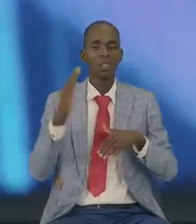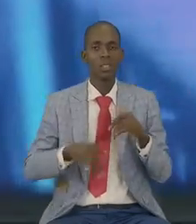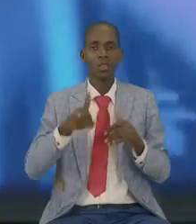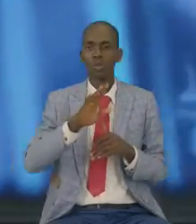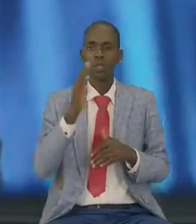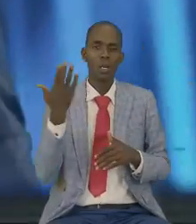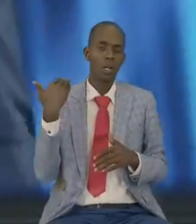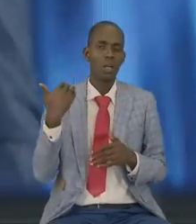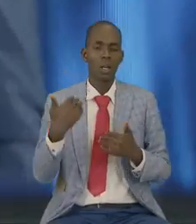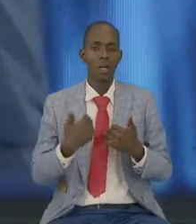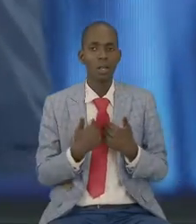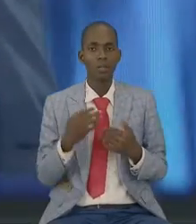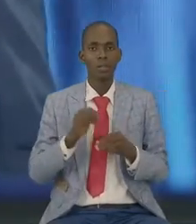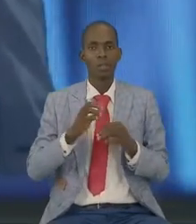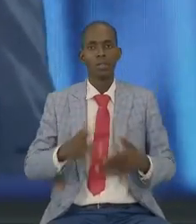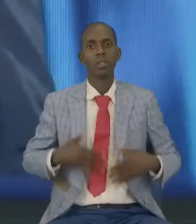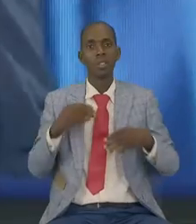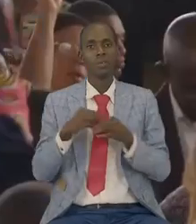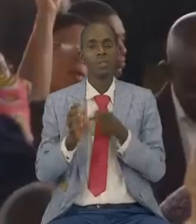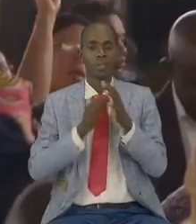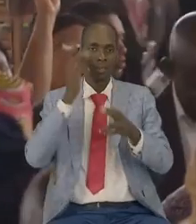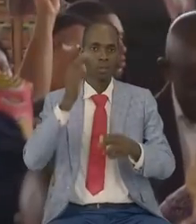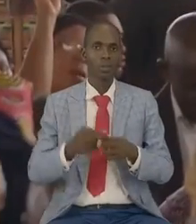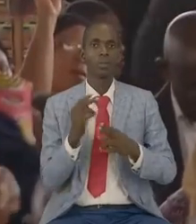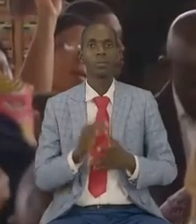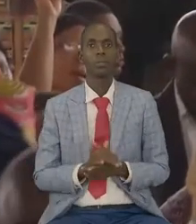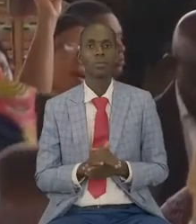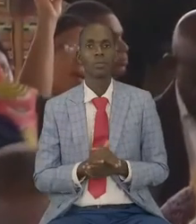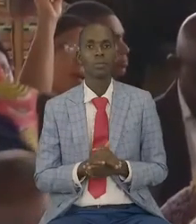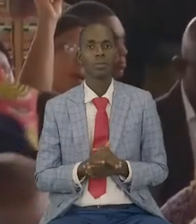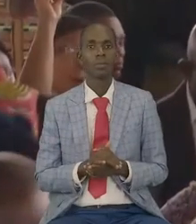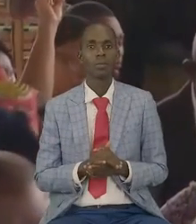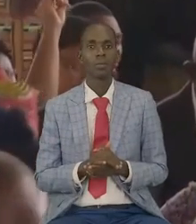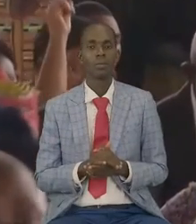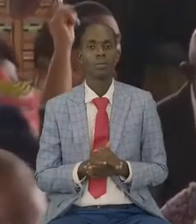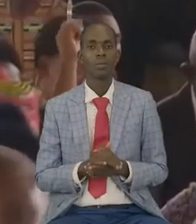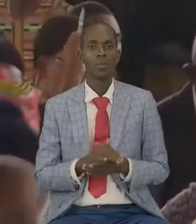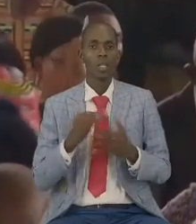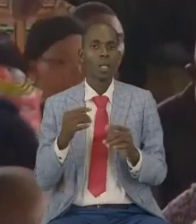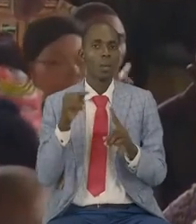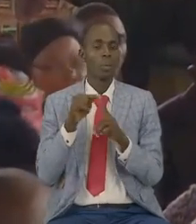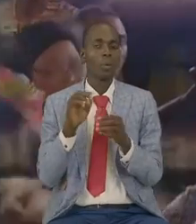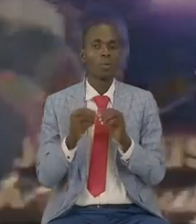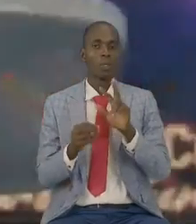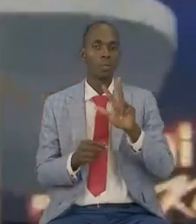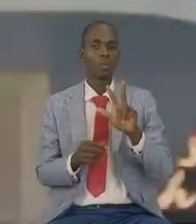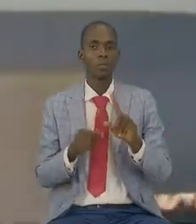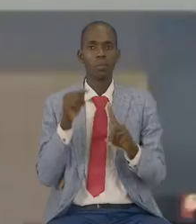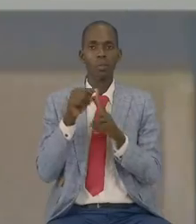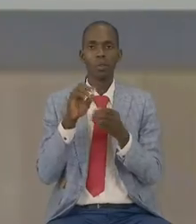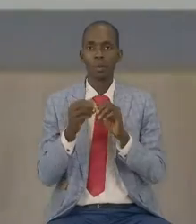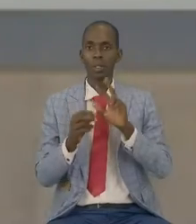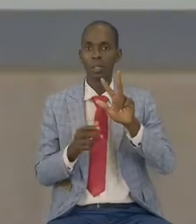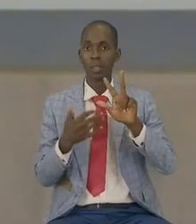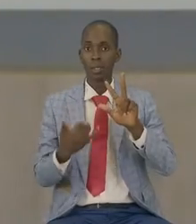had in your life, in Jesus' name. Let's come to point number 3 now. Point number